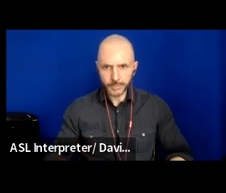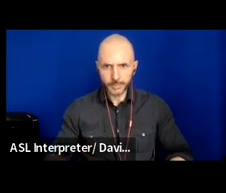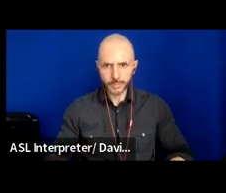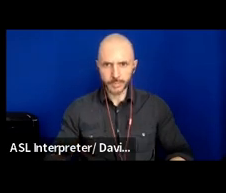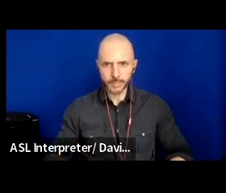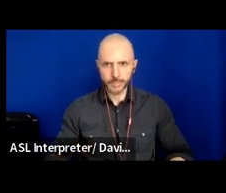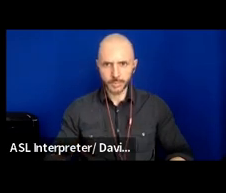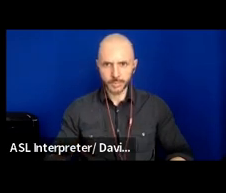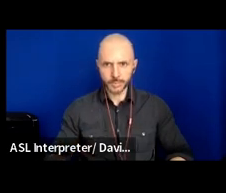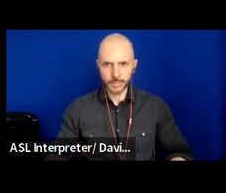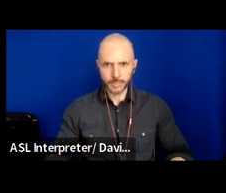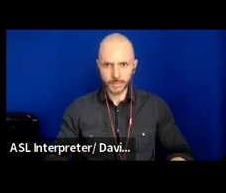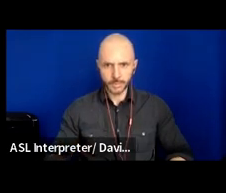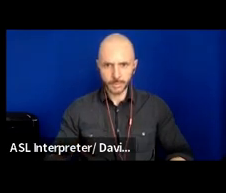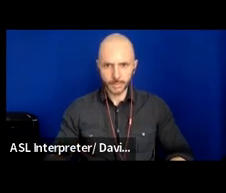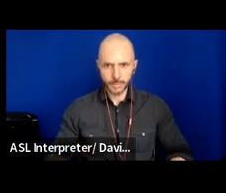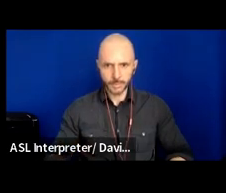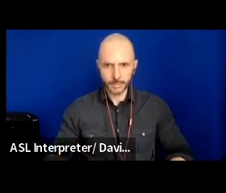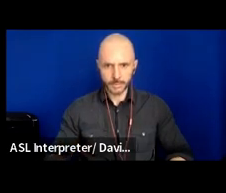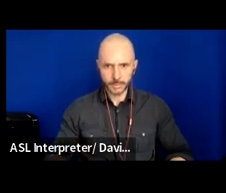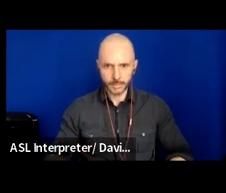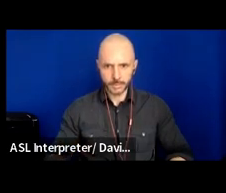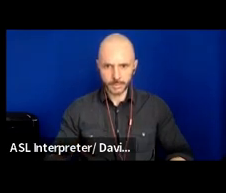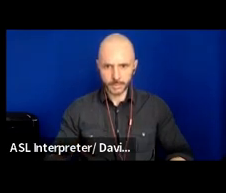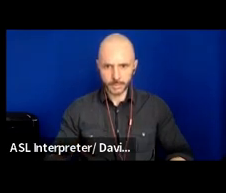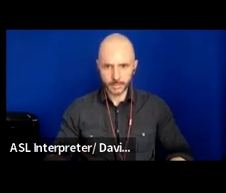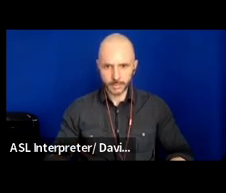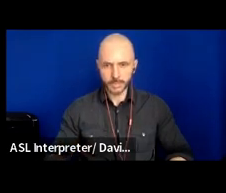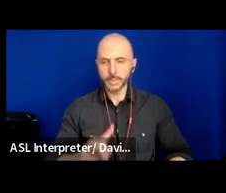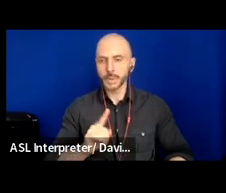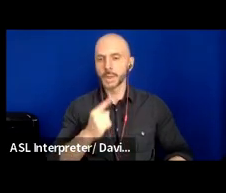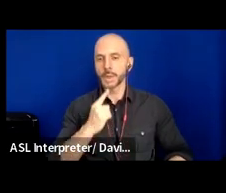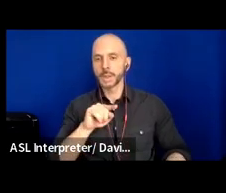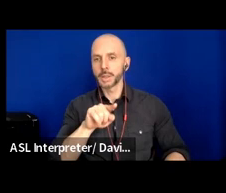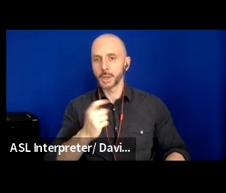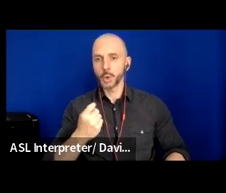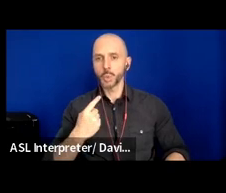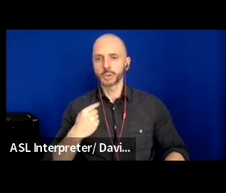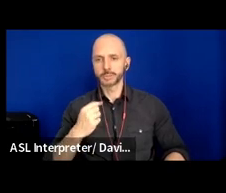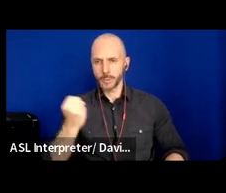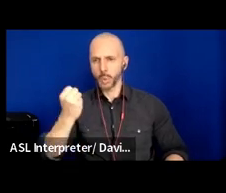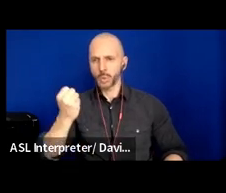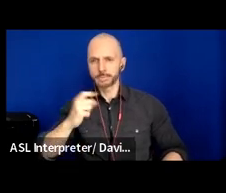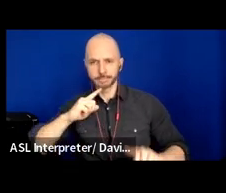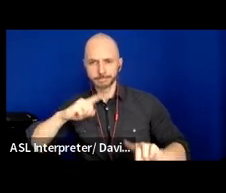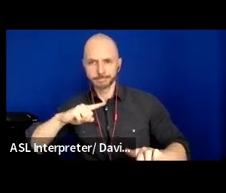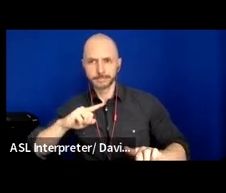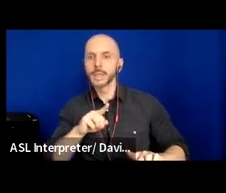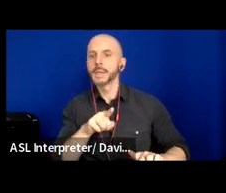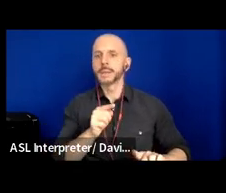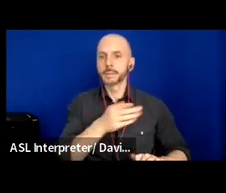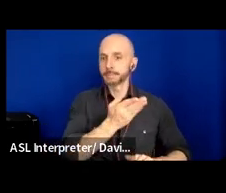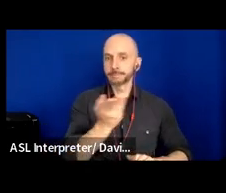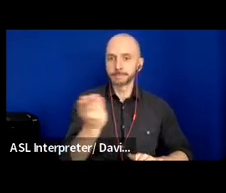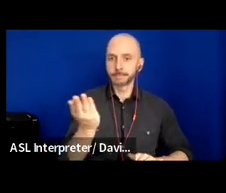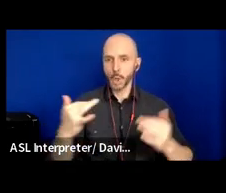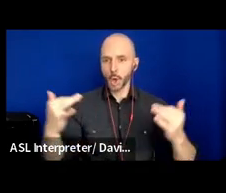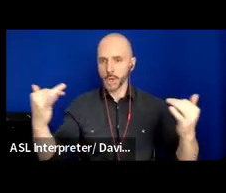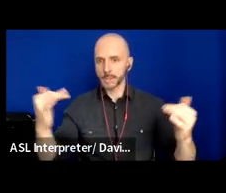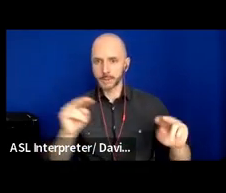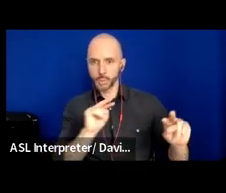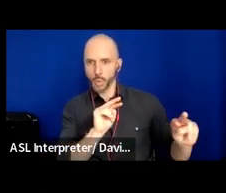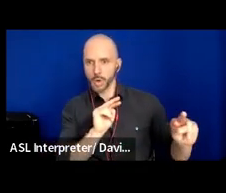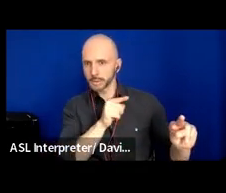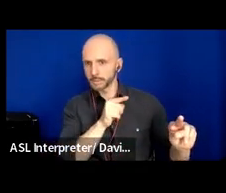any thoughts of others on this as you're watching this content? How does it relate to you folks